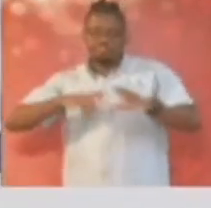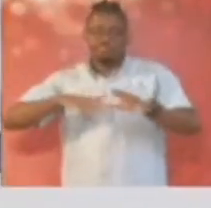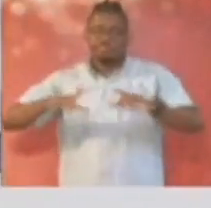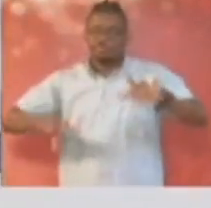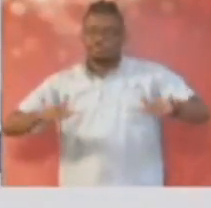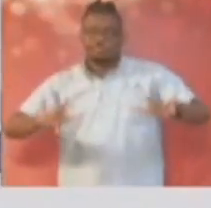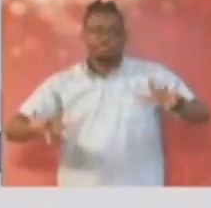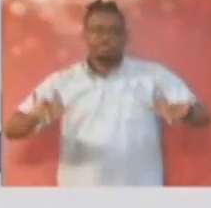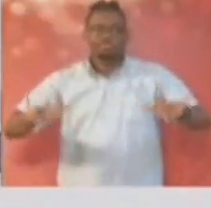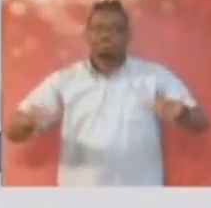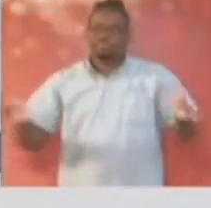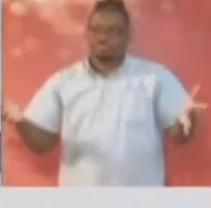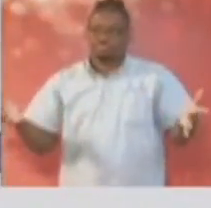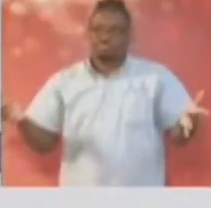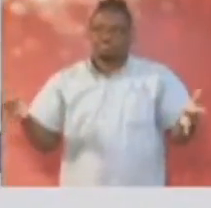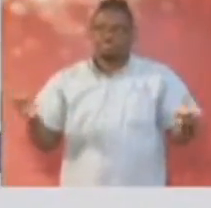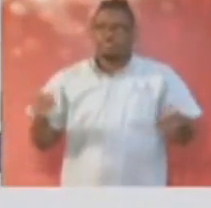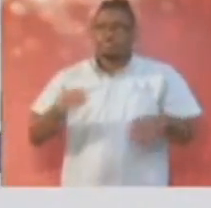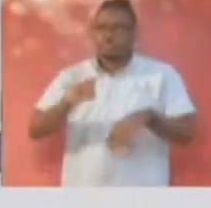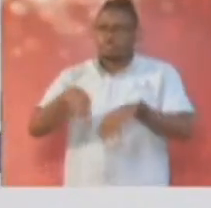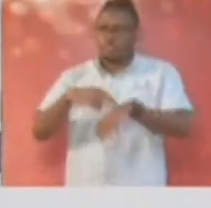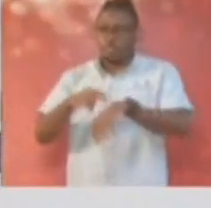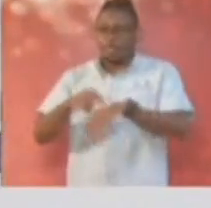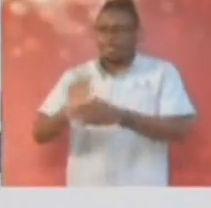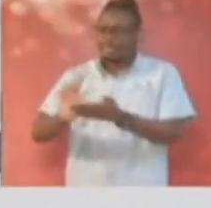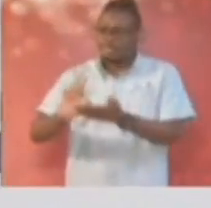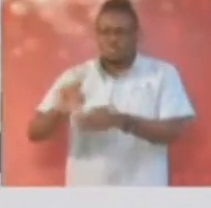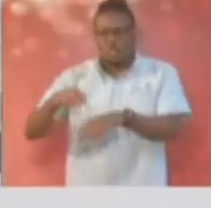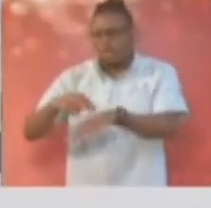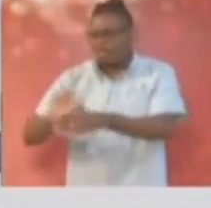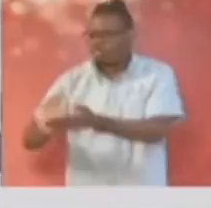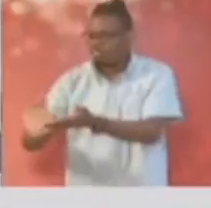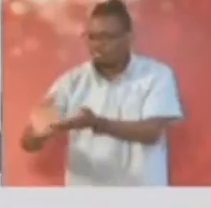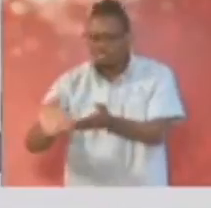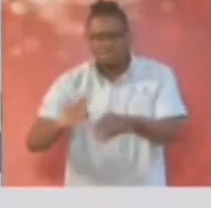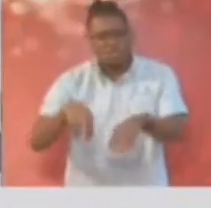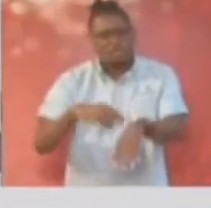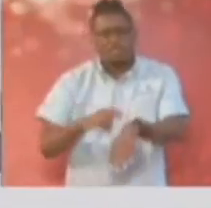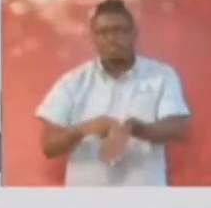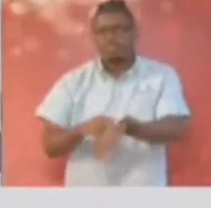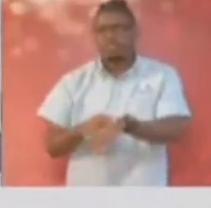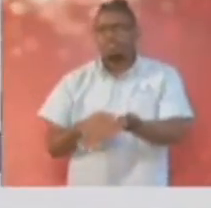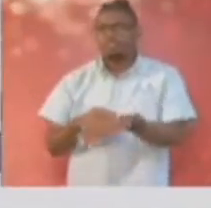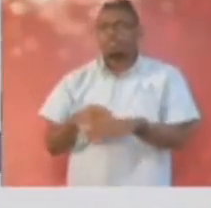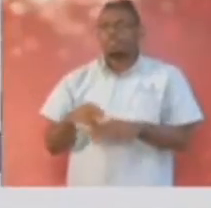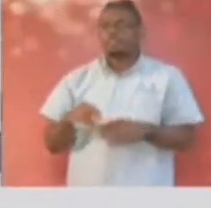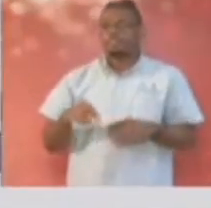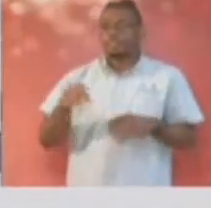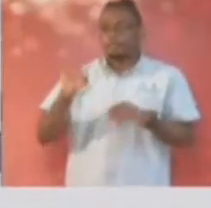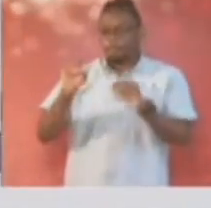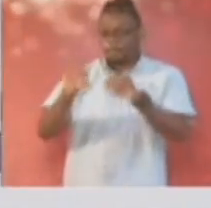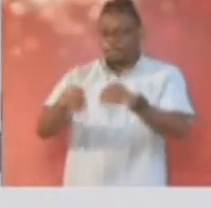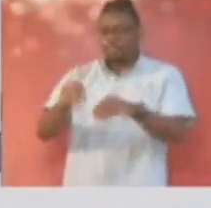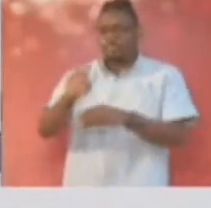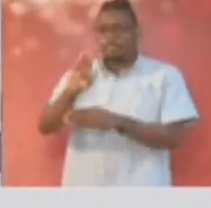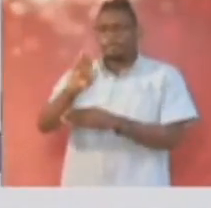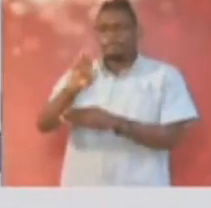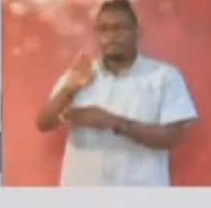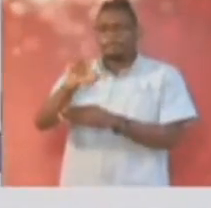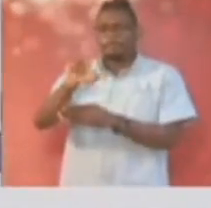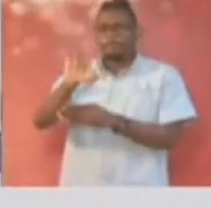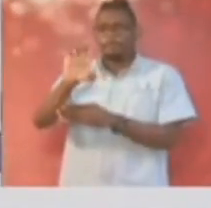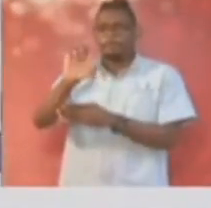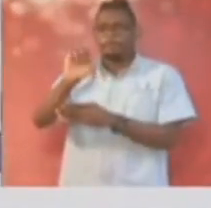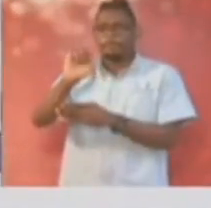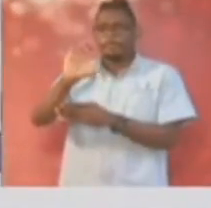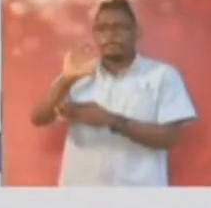cleaning products will work well: soap, dishwashing liquid, bleach, etc. While the pandemic can change a